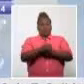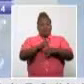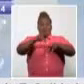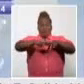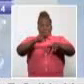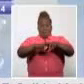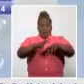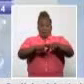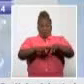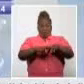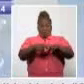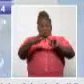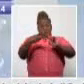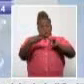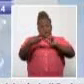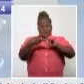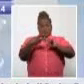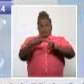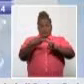7.9.